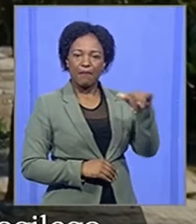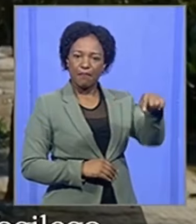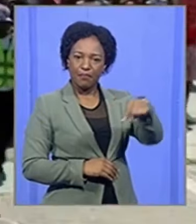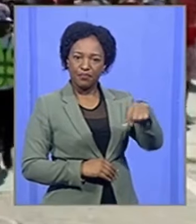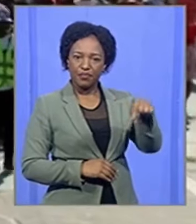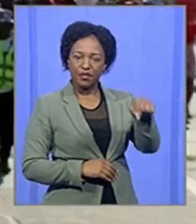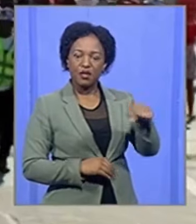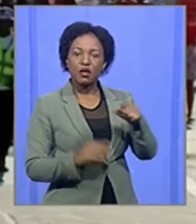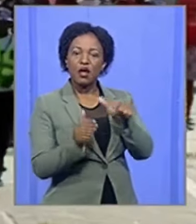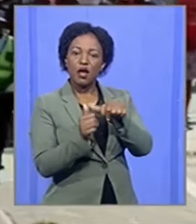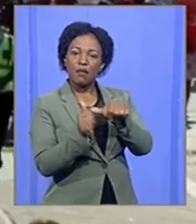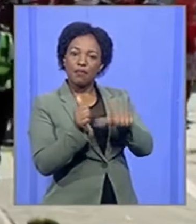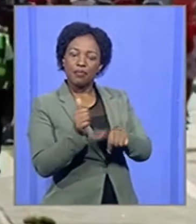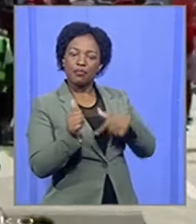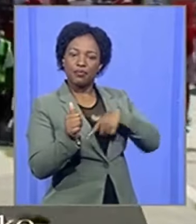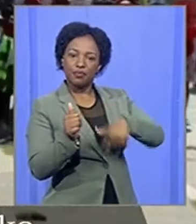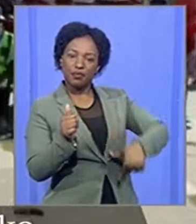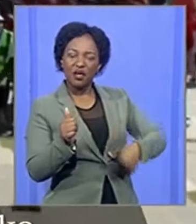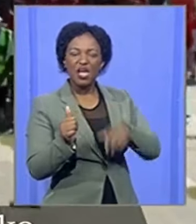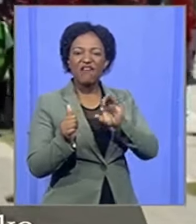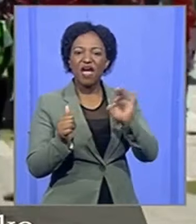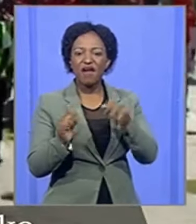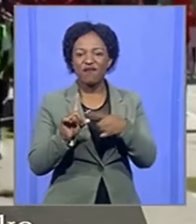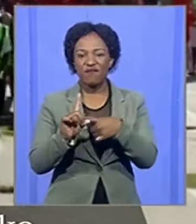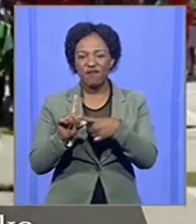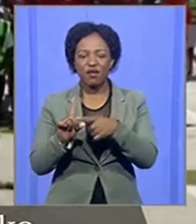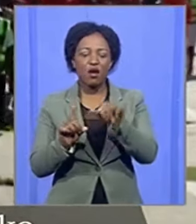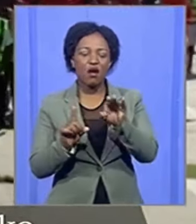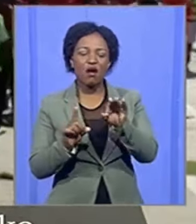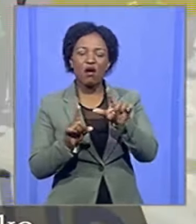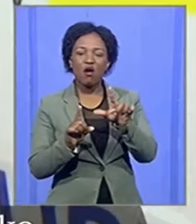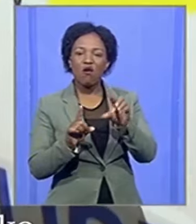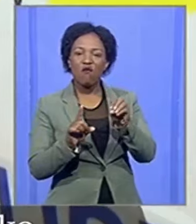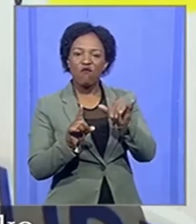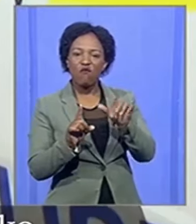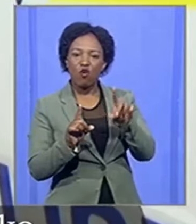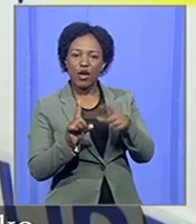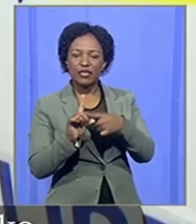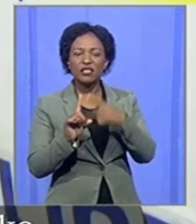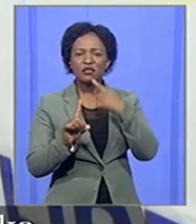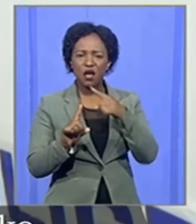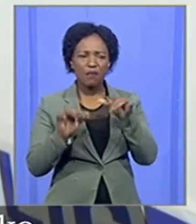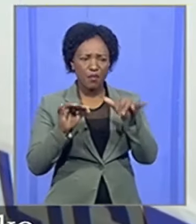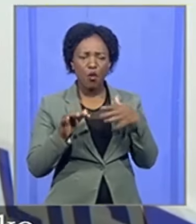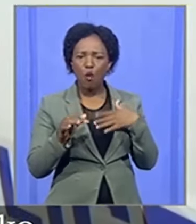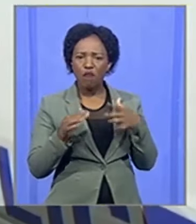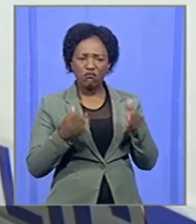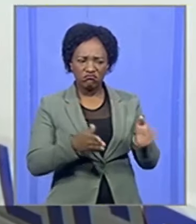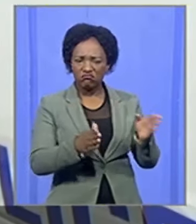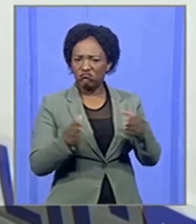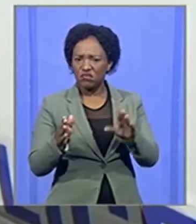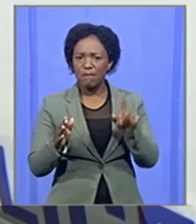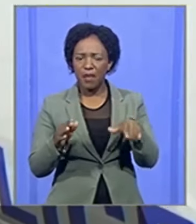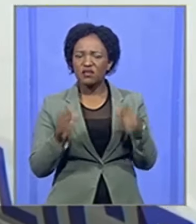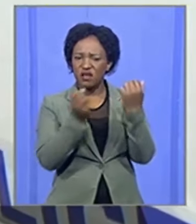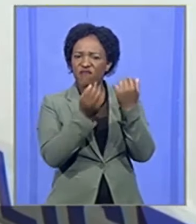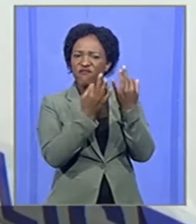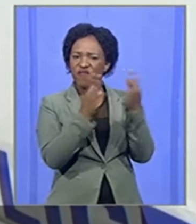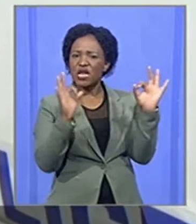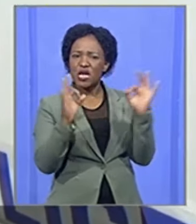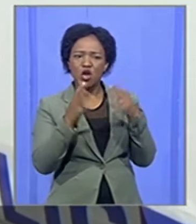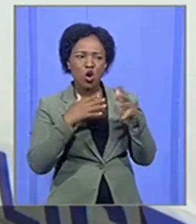mopresidente wa EFF Floyd Shivambu re batho ba swanetše go sepela ka bolokologi ge ba le mebileng ya bo bona le go se tšhabe dikebekwa ge ba le